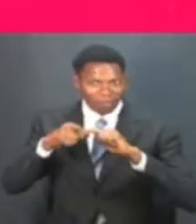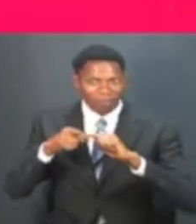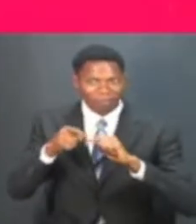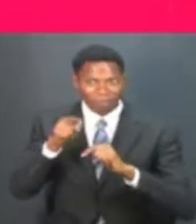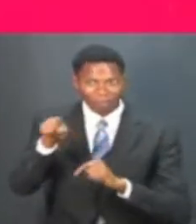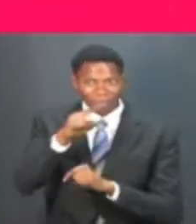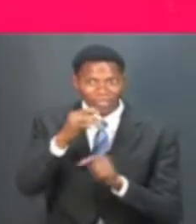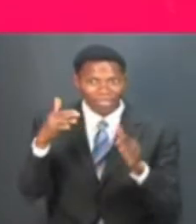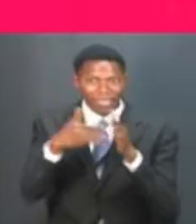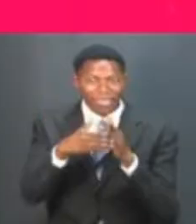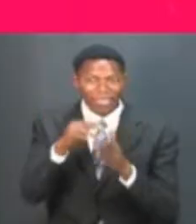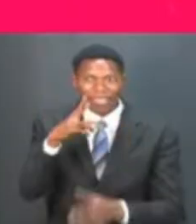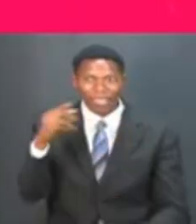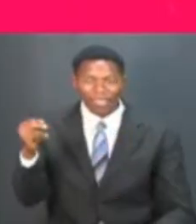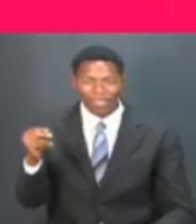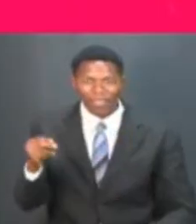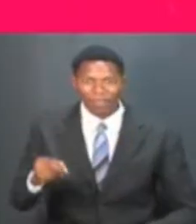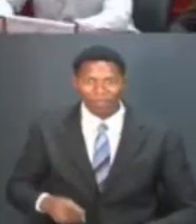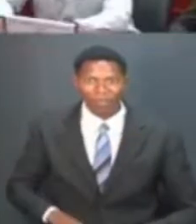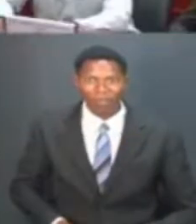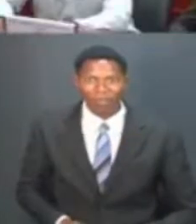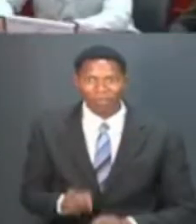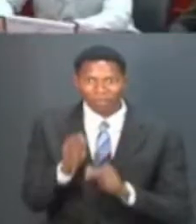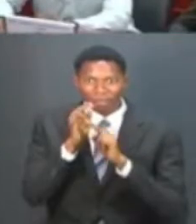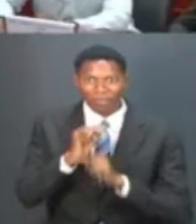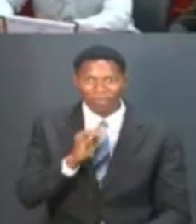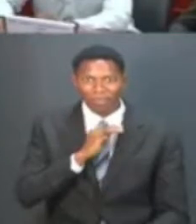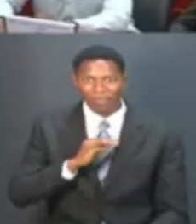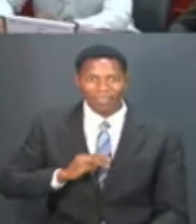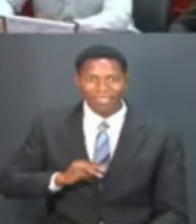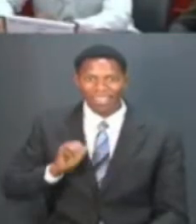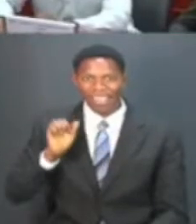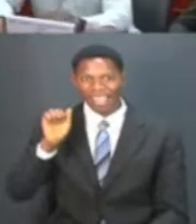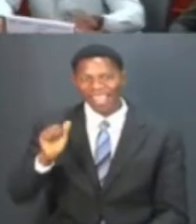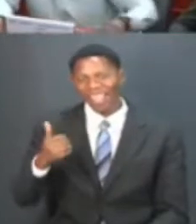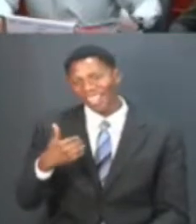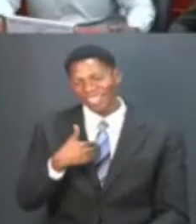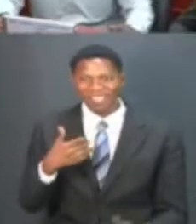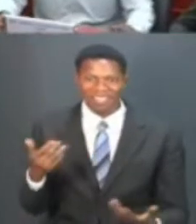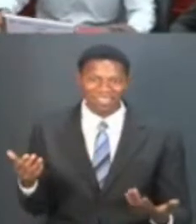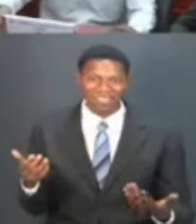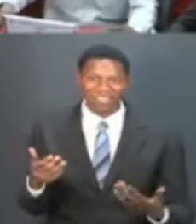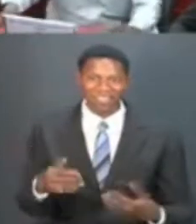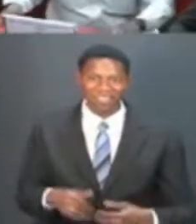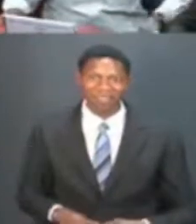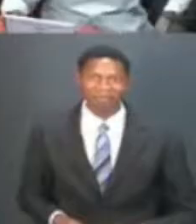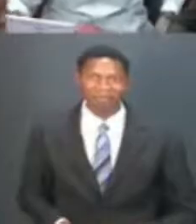say no. Honourable members, the ayes have it.